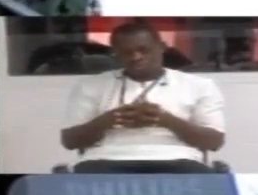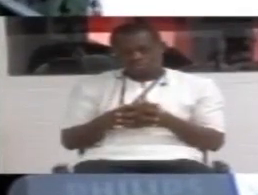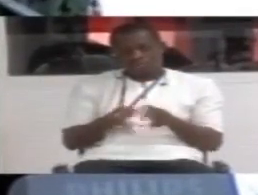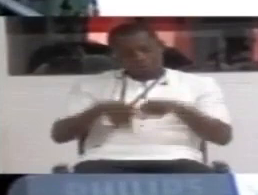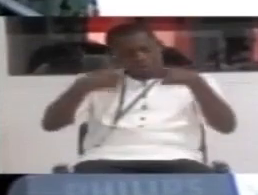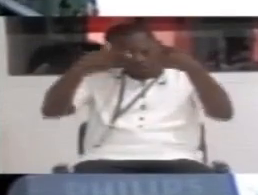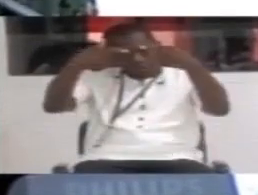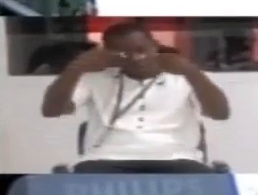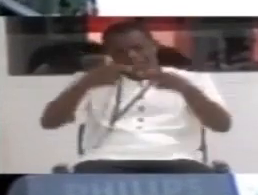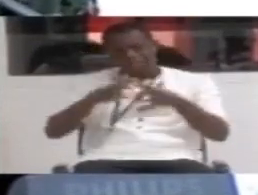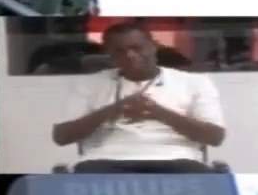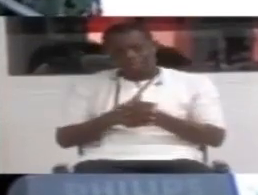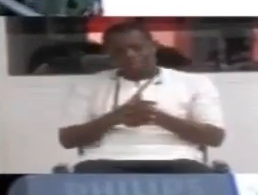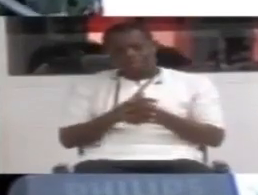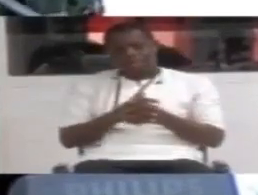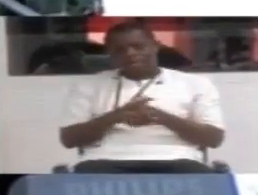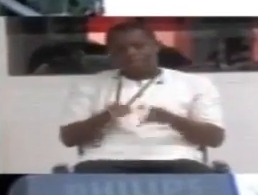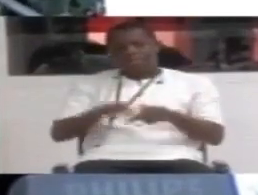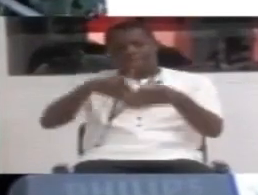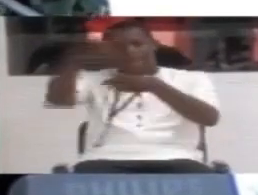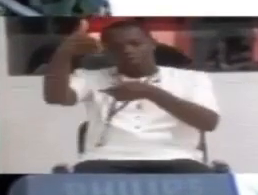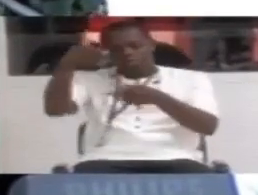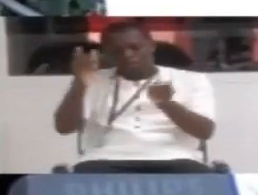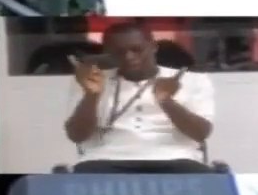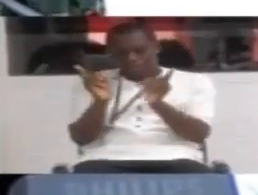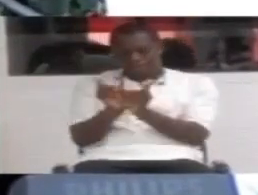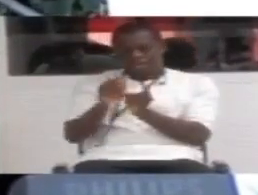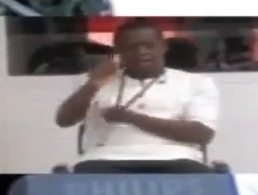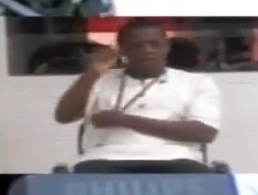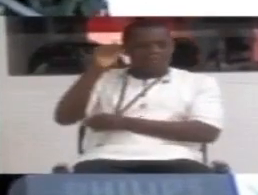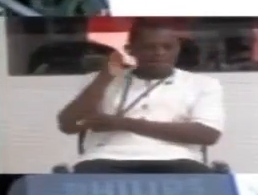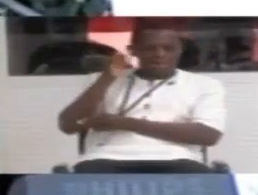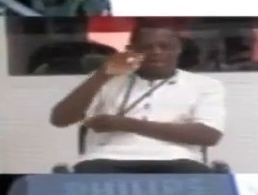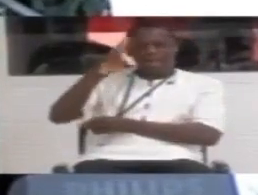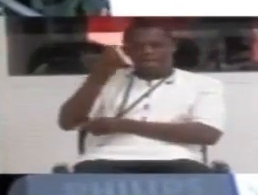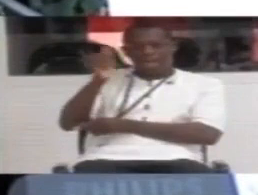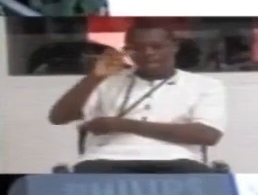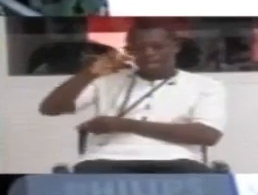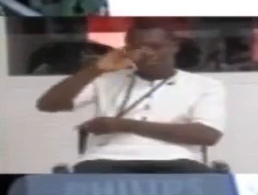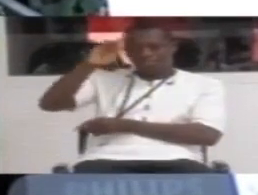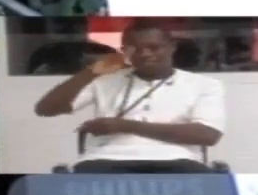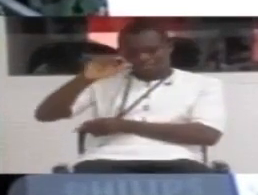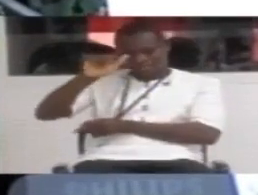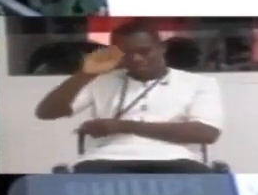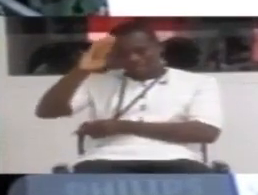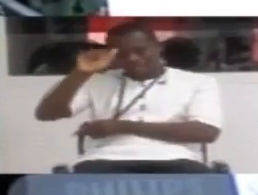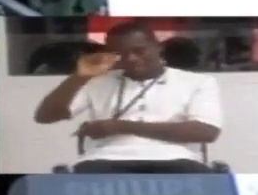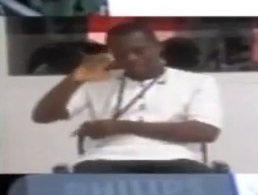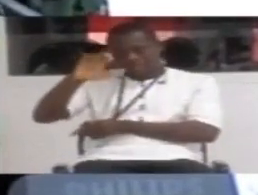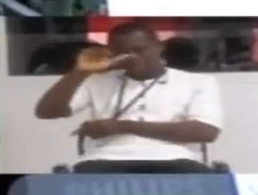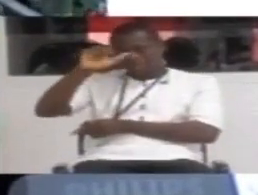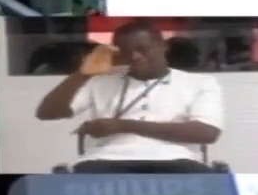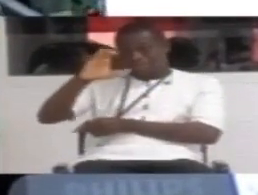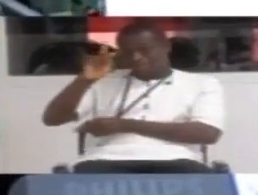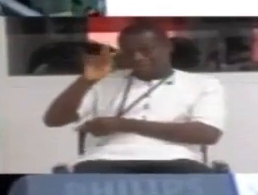Proceed. Bima gene ma fekkalen ci ci gannaaw Hamsa Barracks. So when I came out, I met them behind the Hamsa